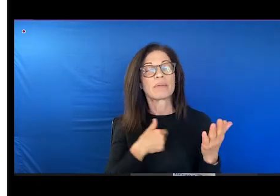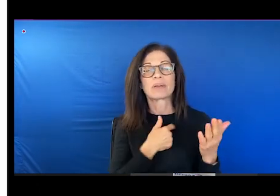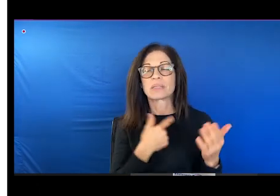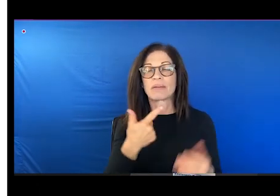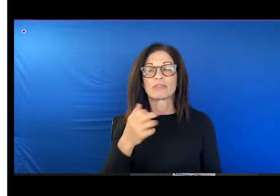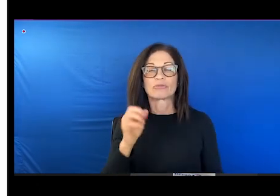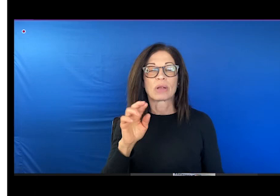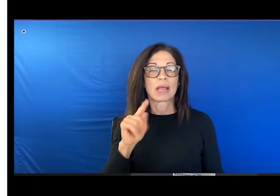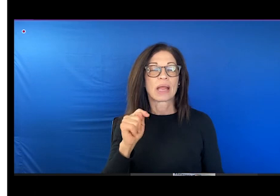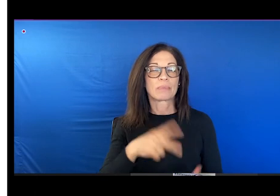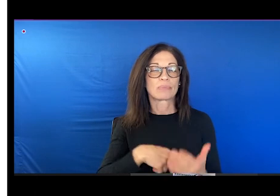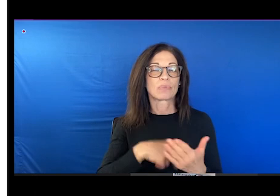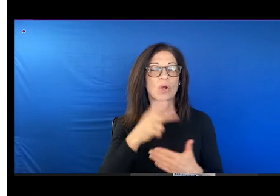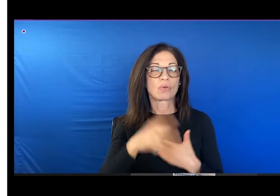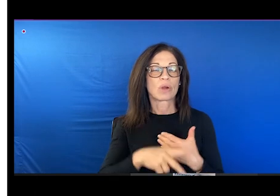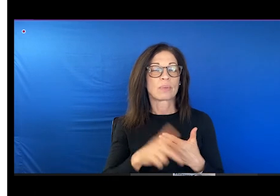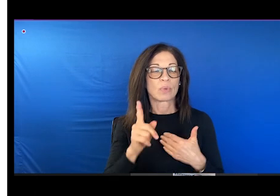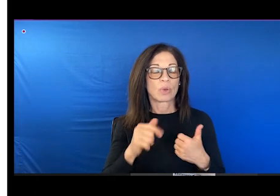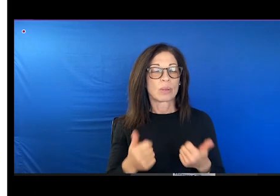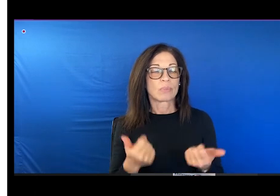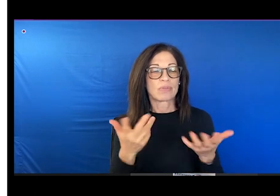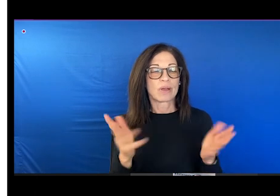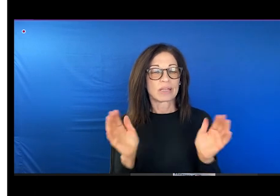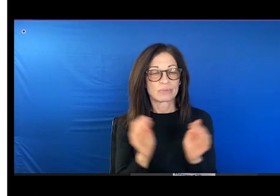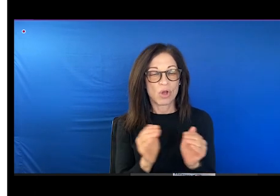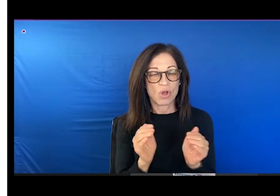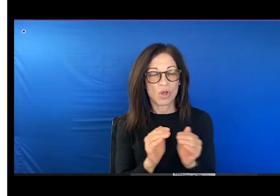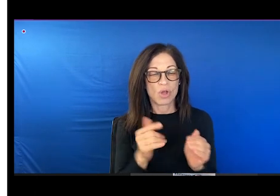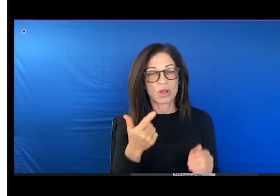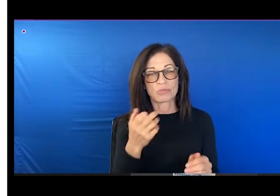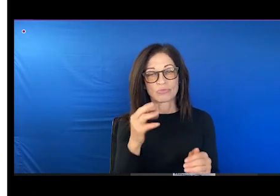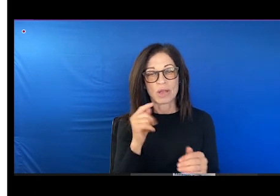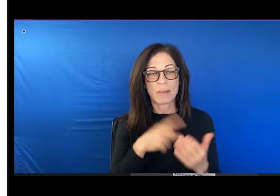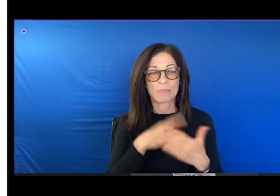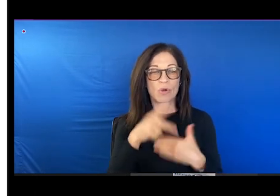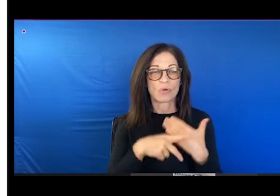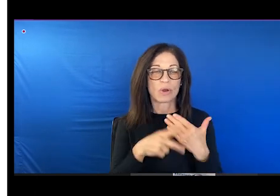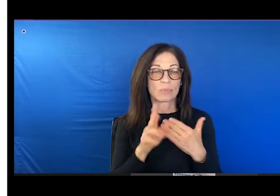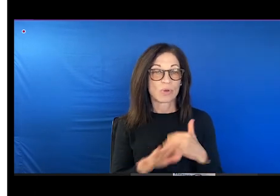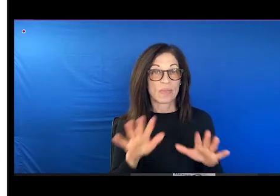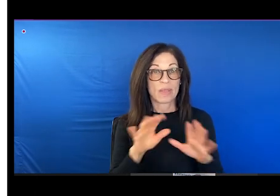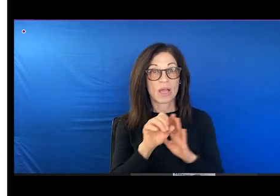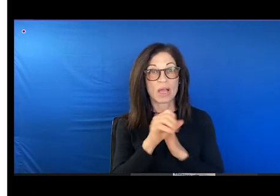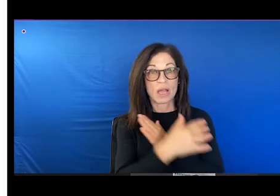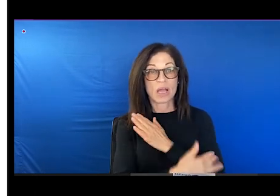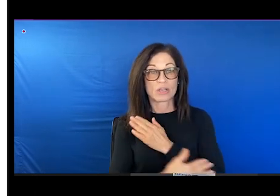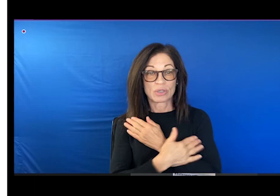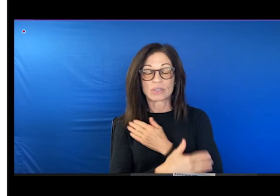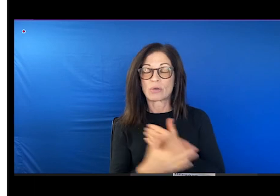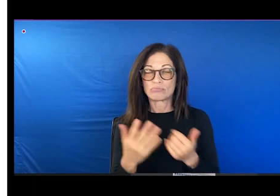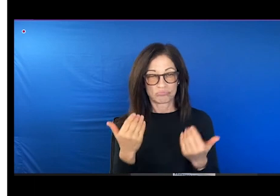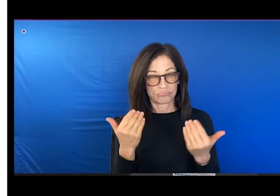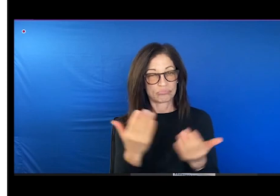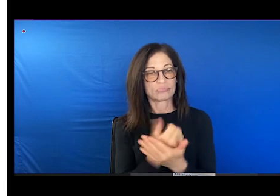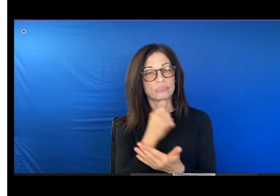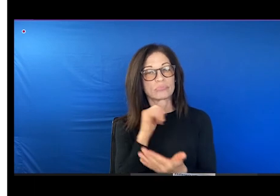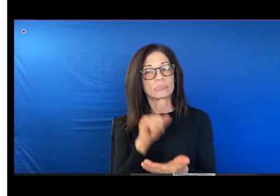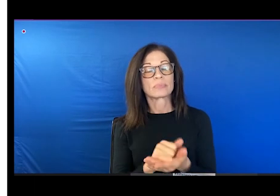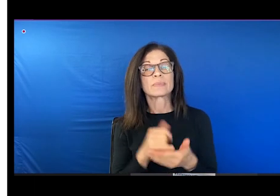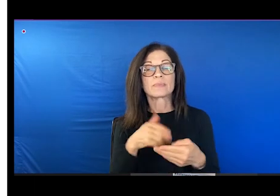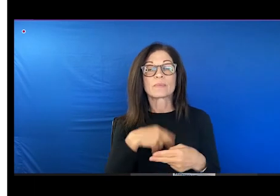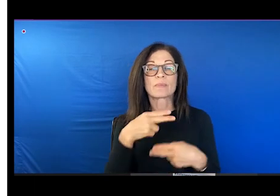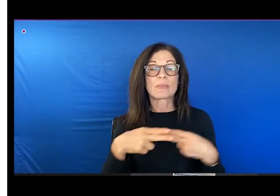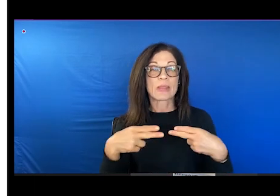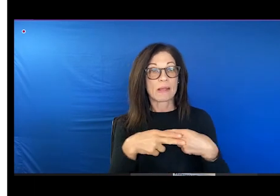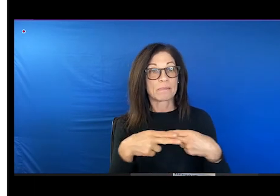centers. Many of us have grant programs where we provide smaller grant programs around the country, so take advantage of